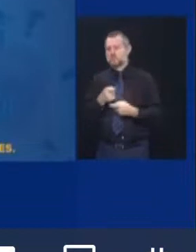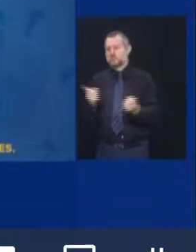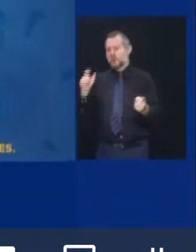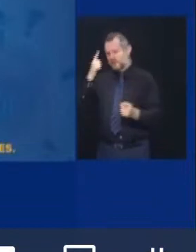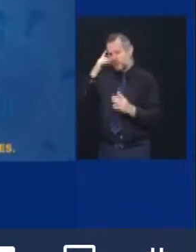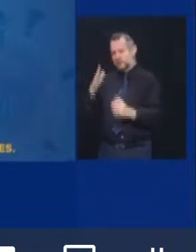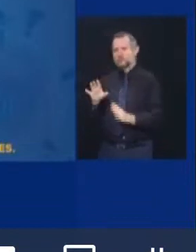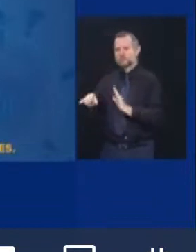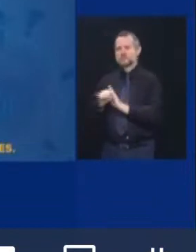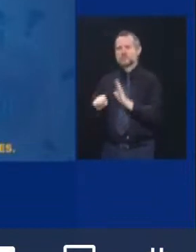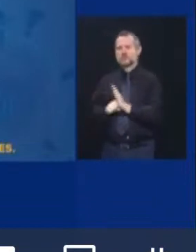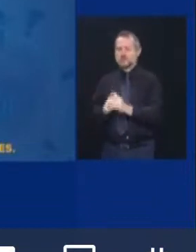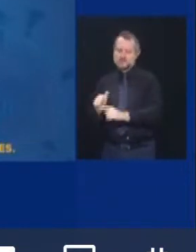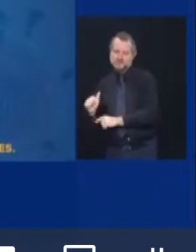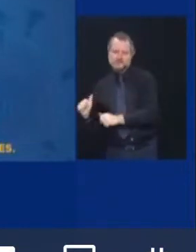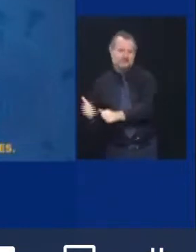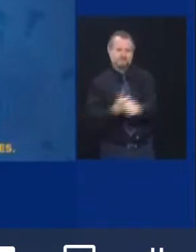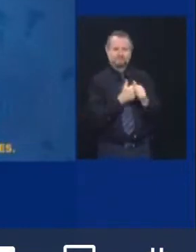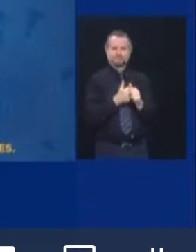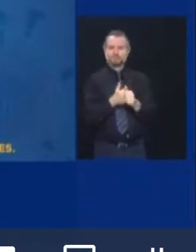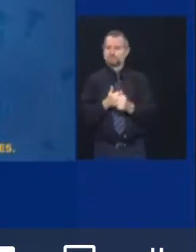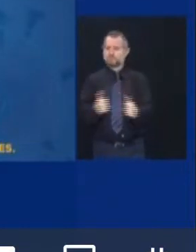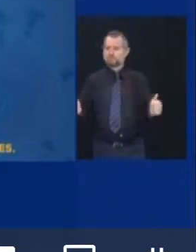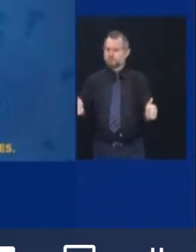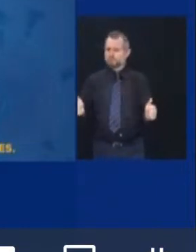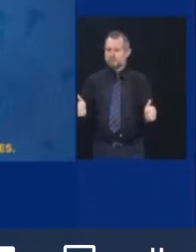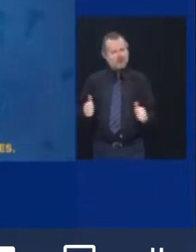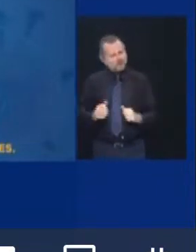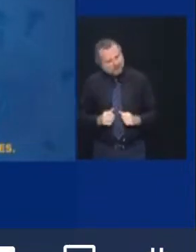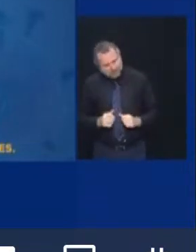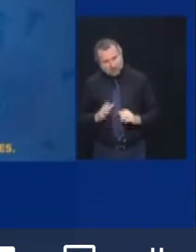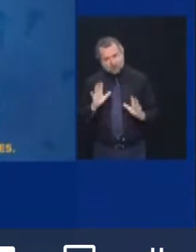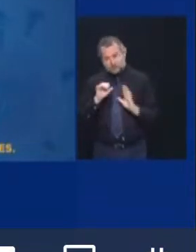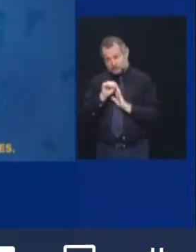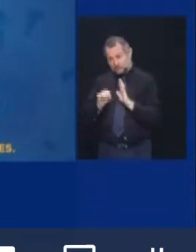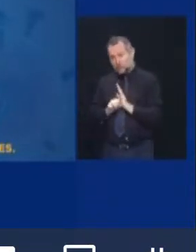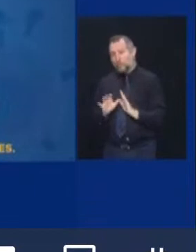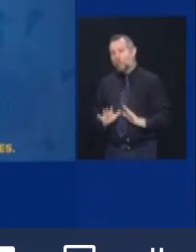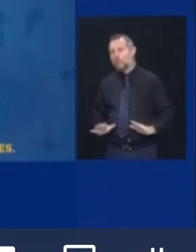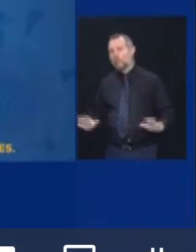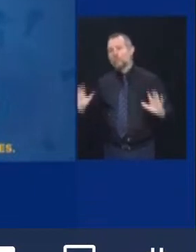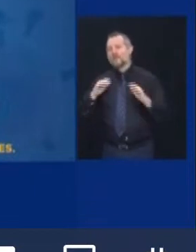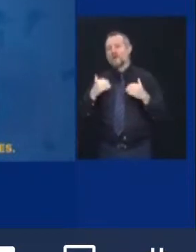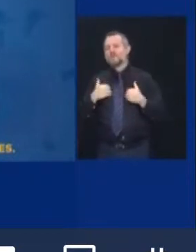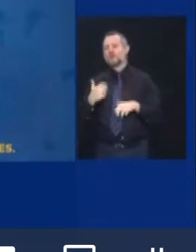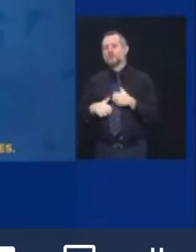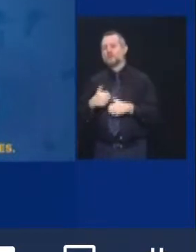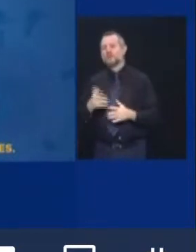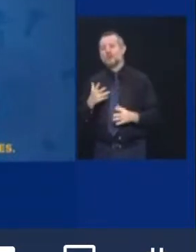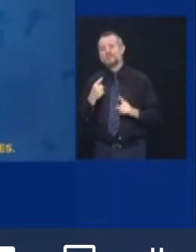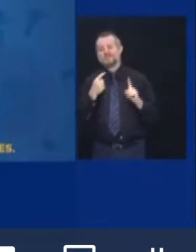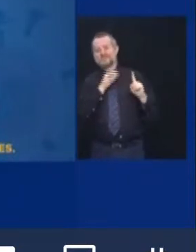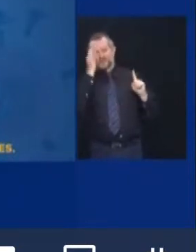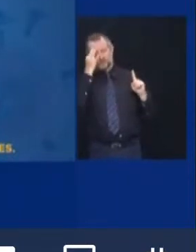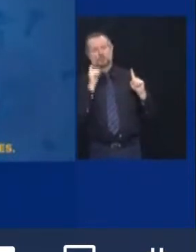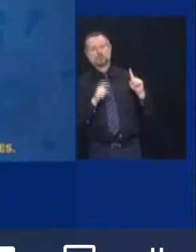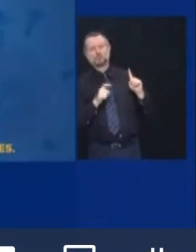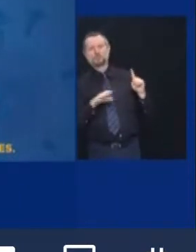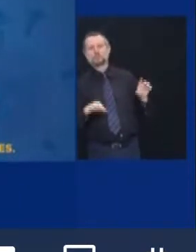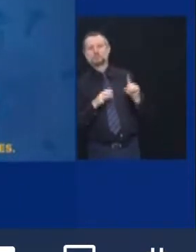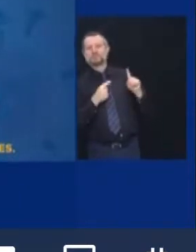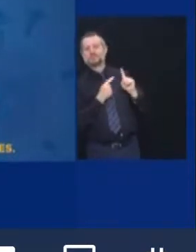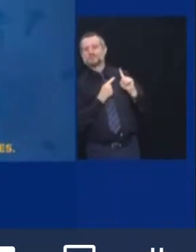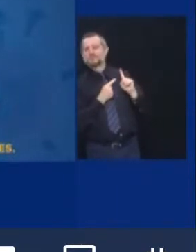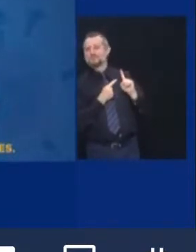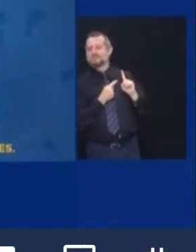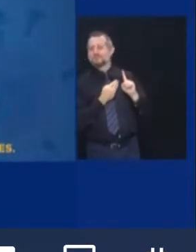states. Well, if it's a 50-state problem, how is it not a federal problem? And when did states become in